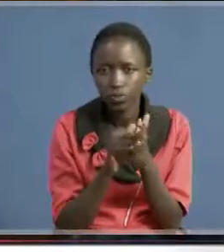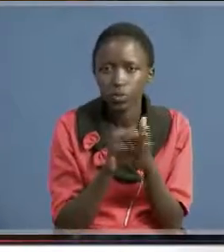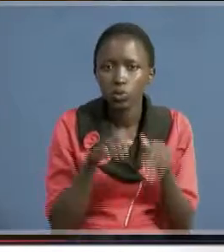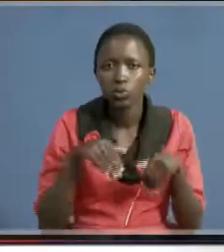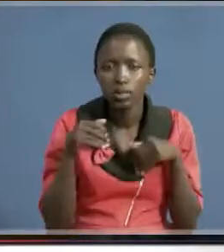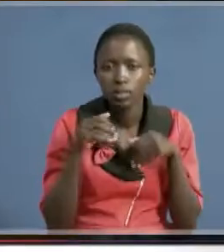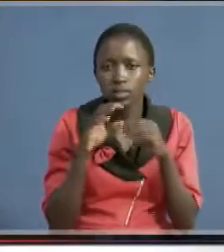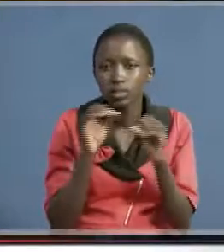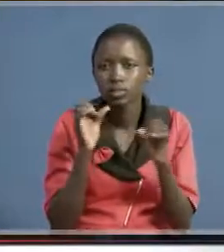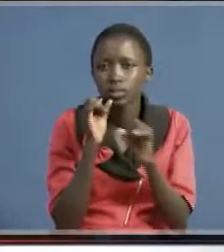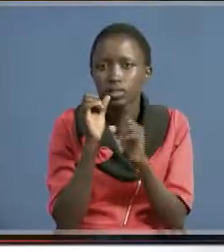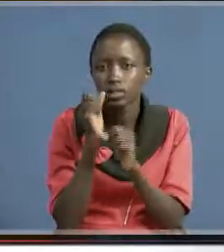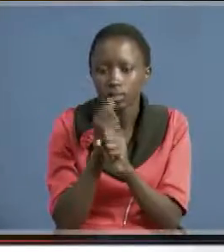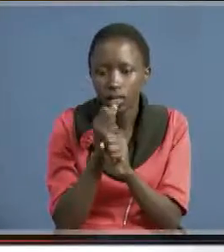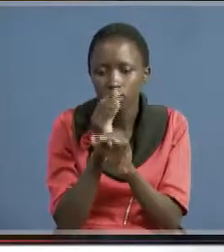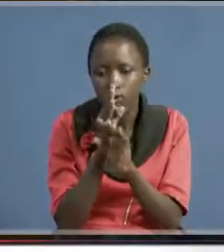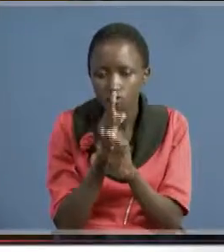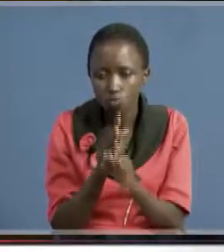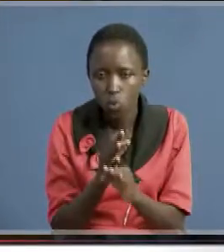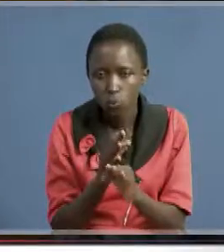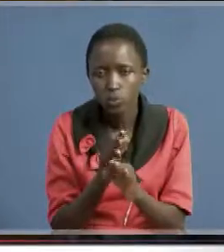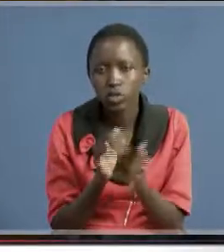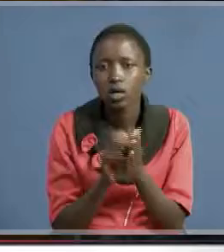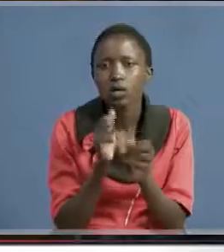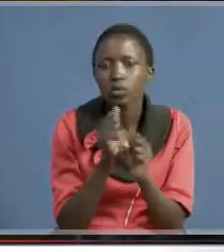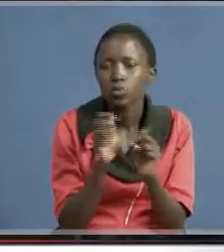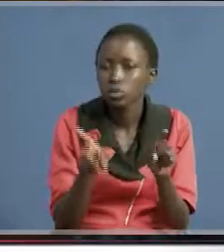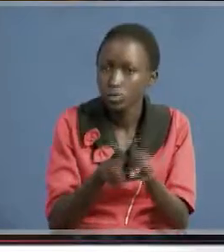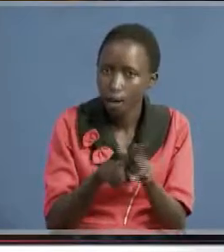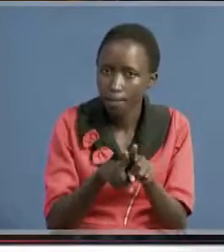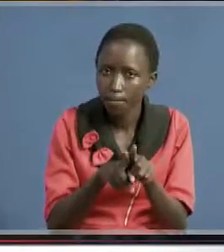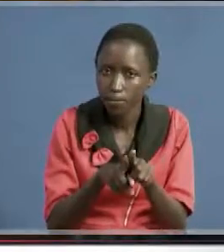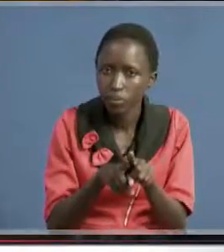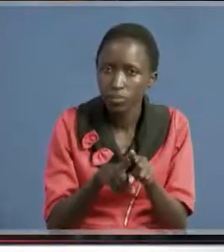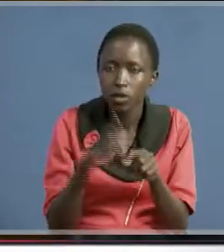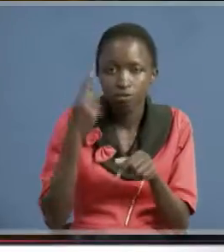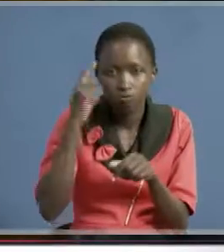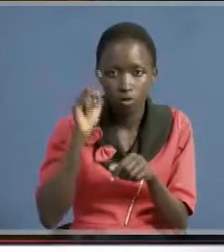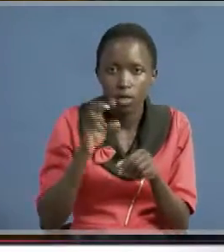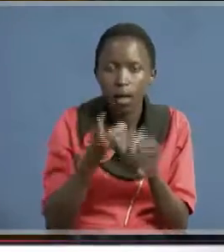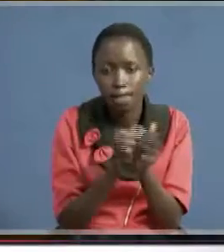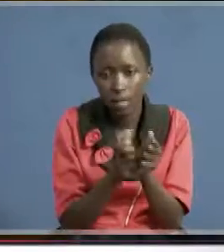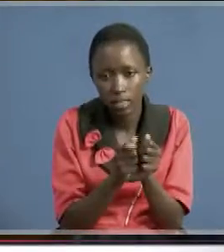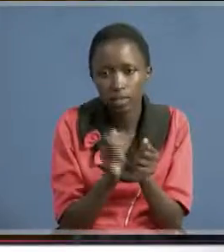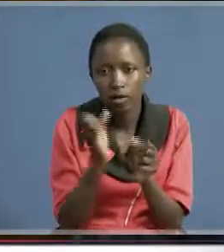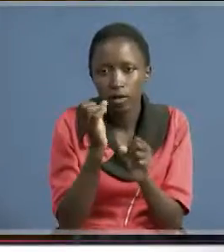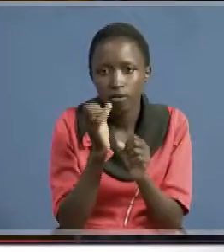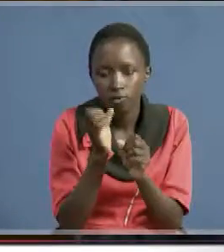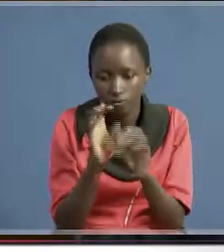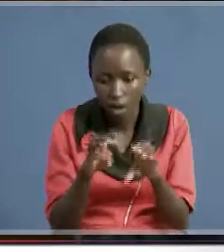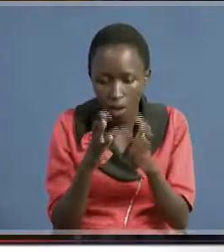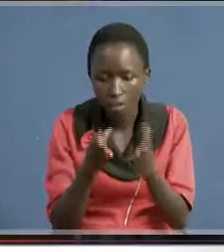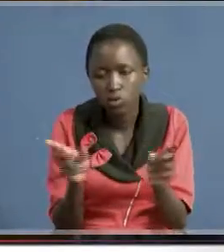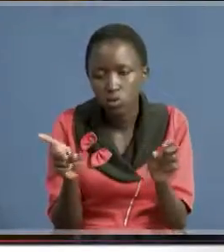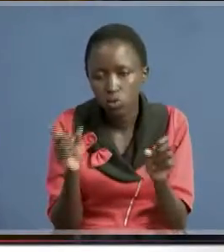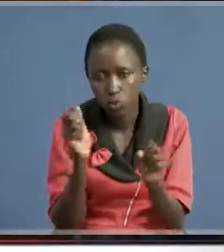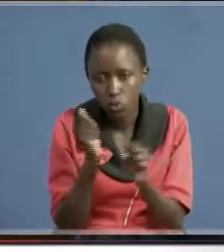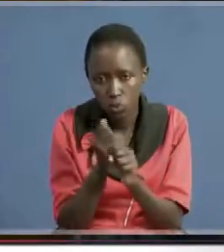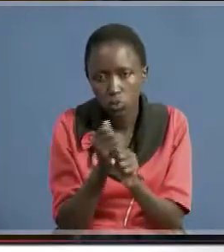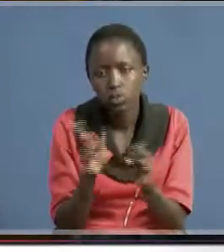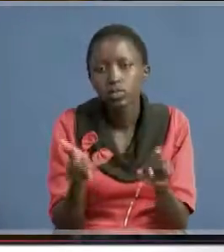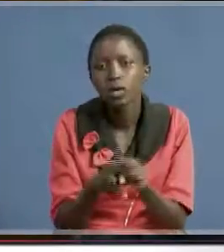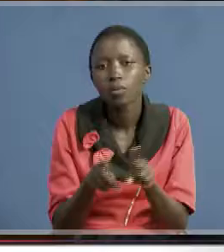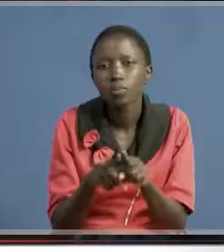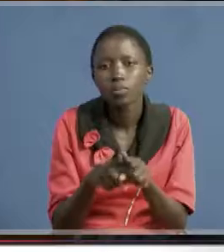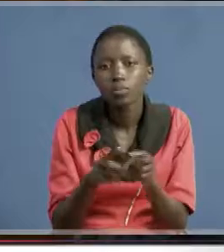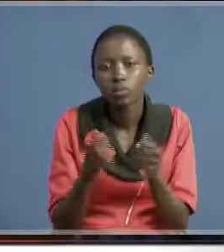wait for the task force. As you are doing the same for the maize farmers, you do the same for